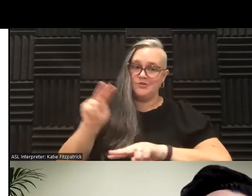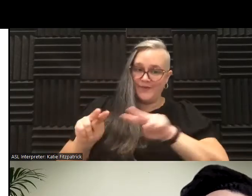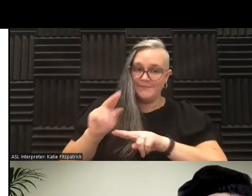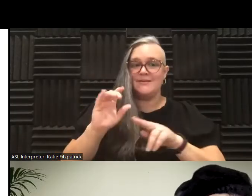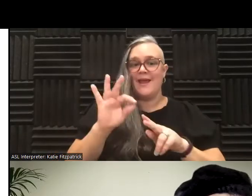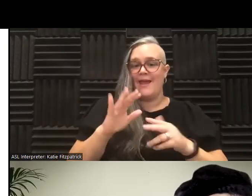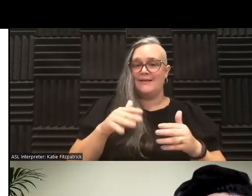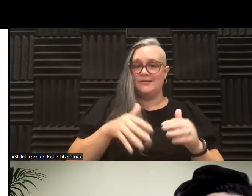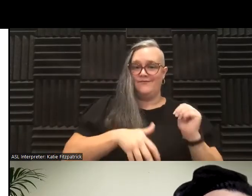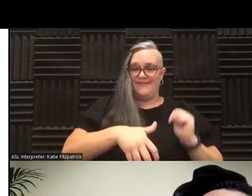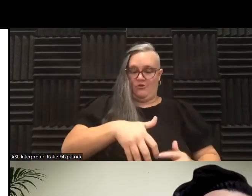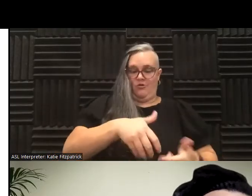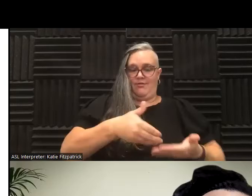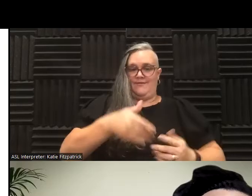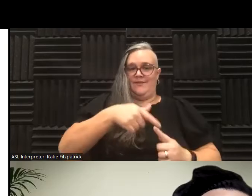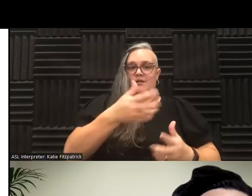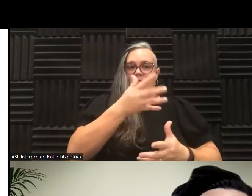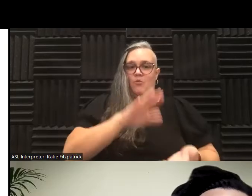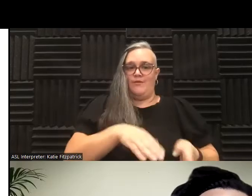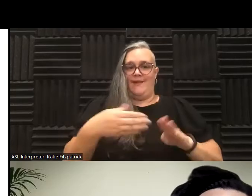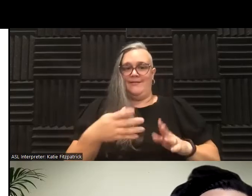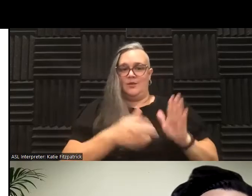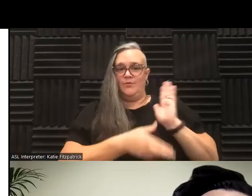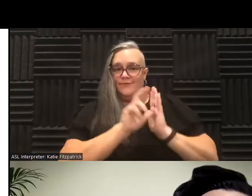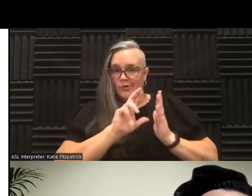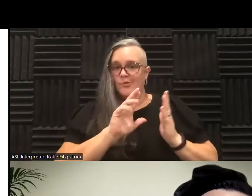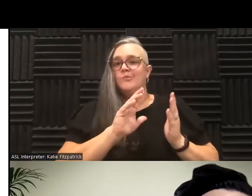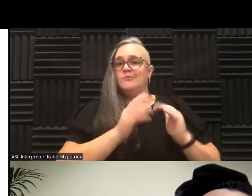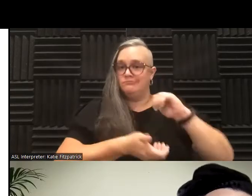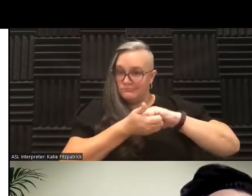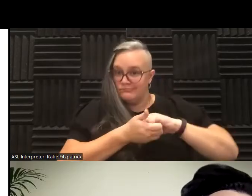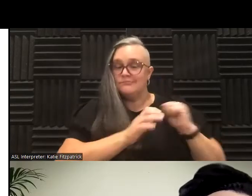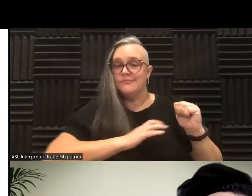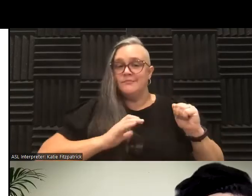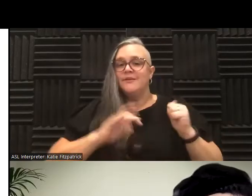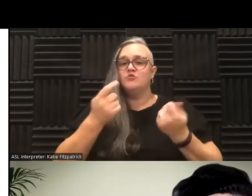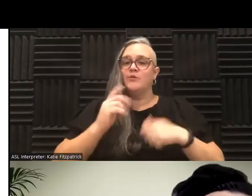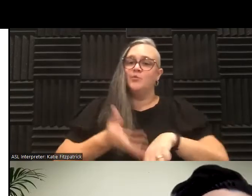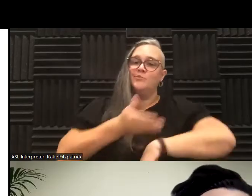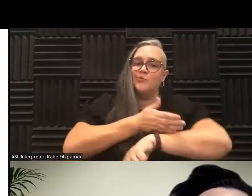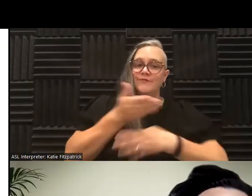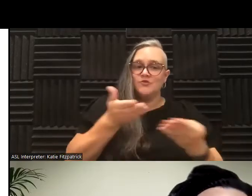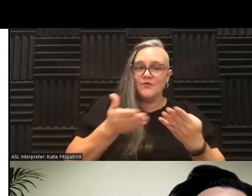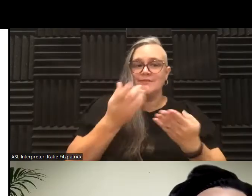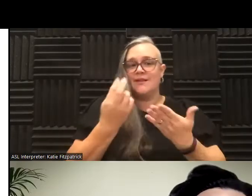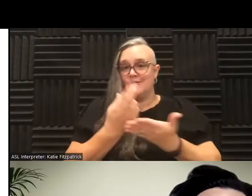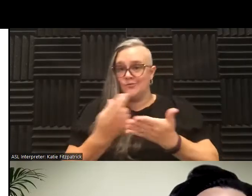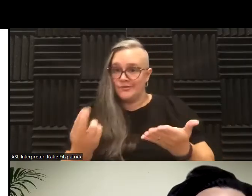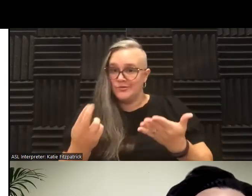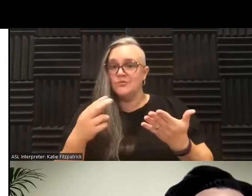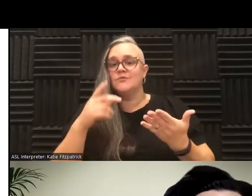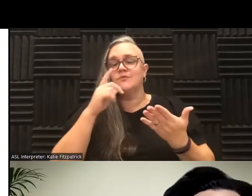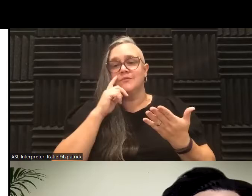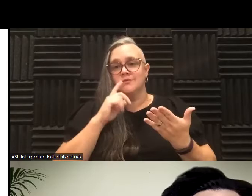Review Committees. These groups work together to improve services and resources, either